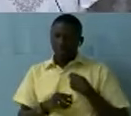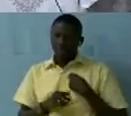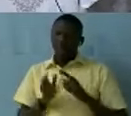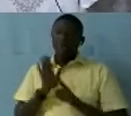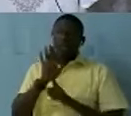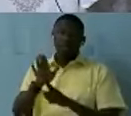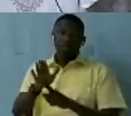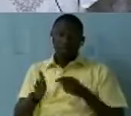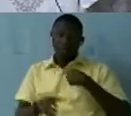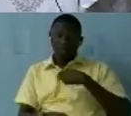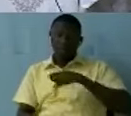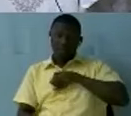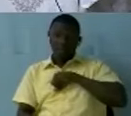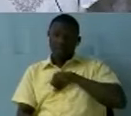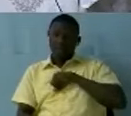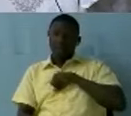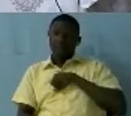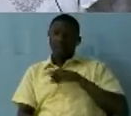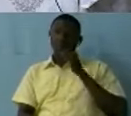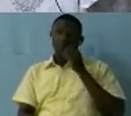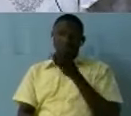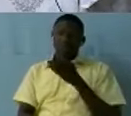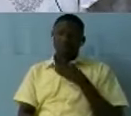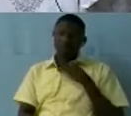he said especially me.